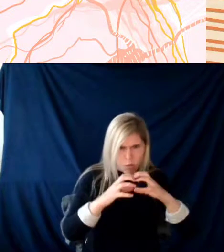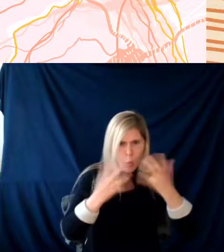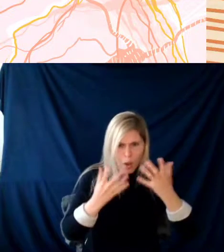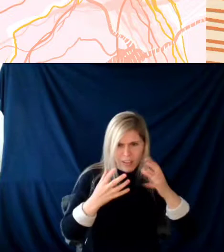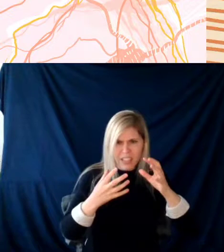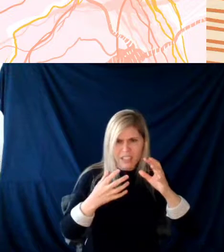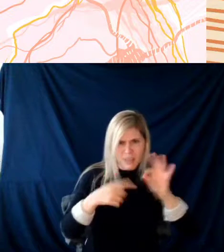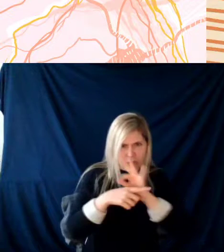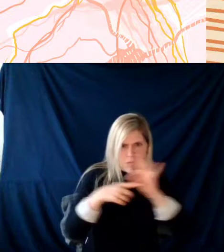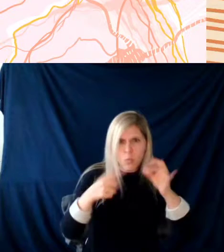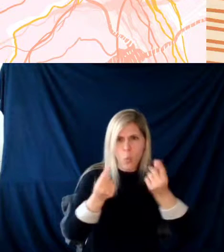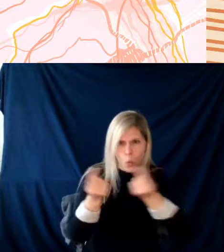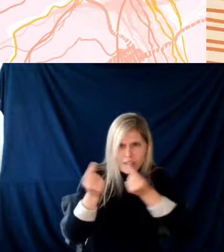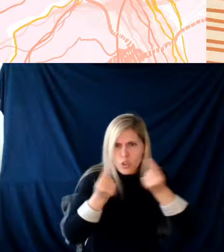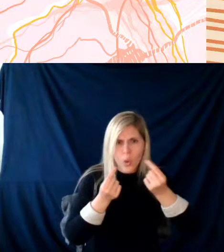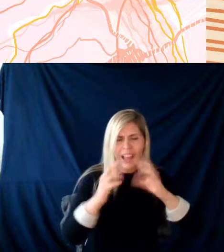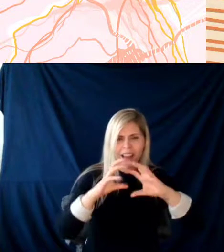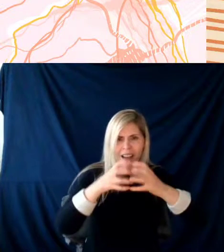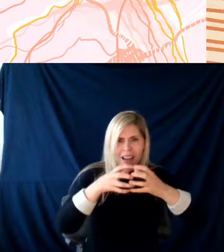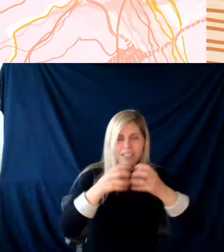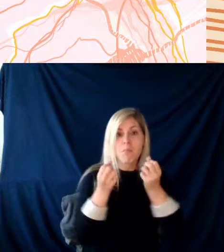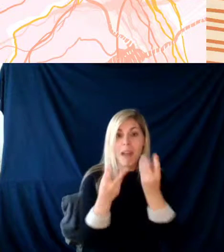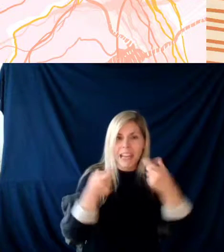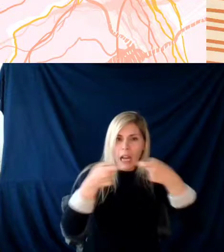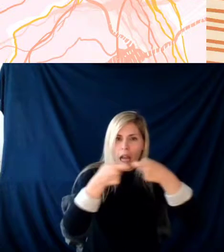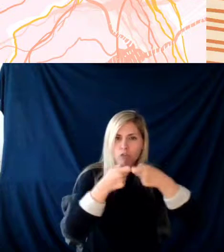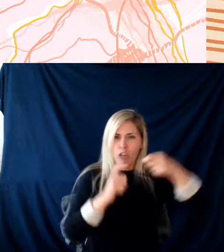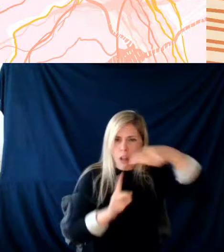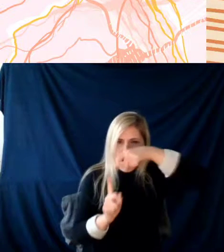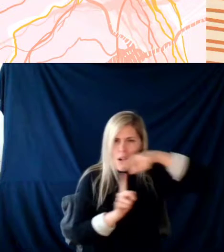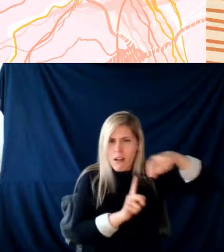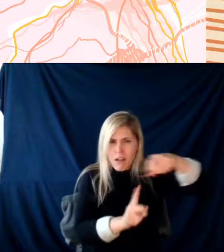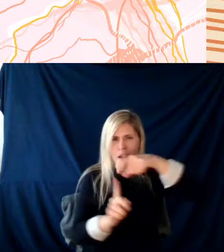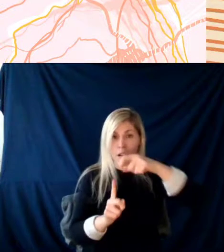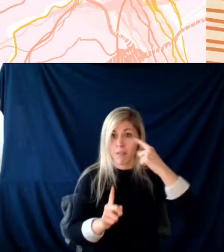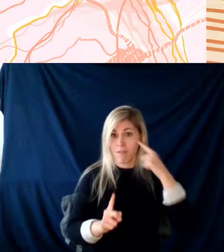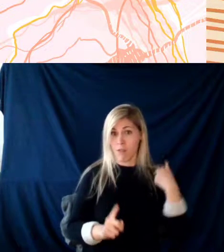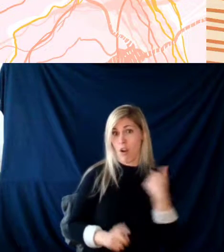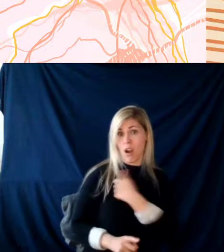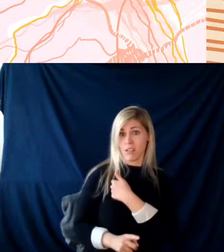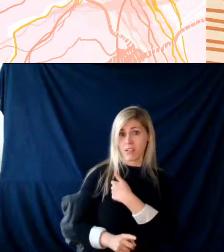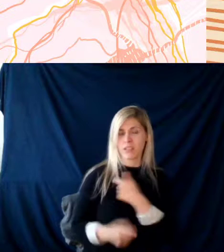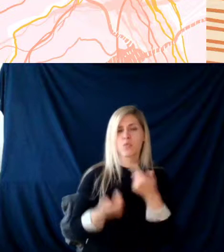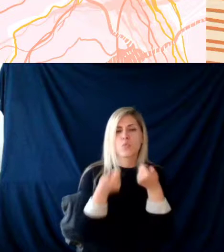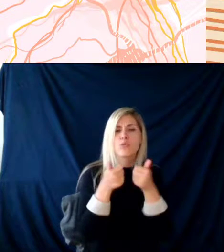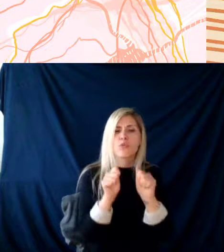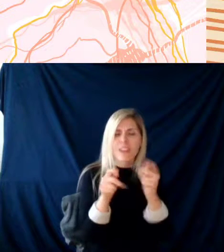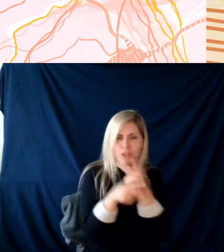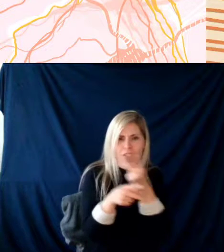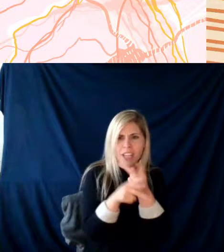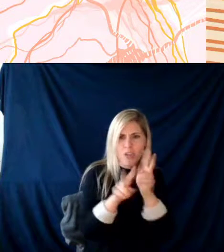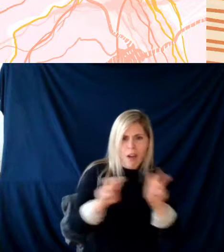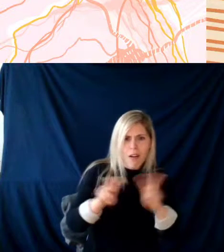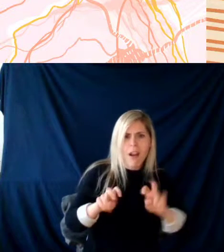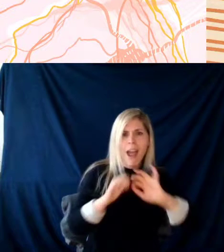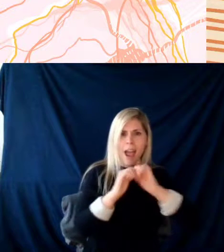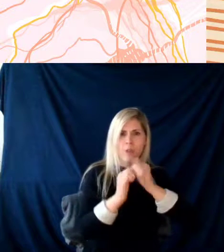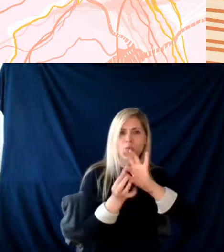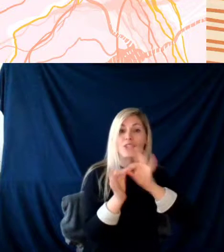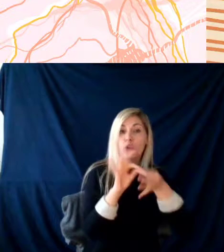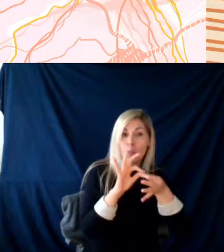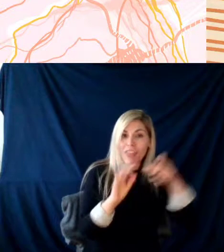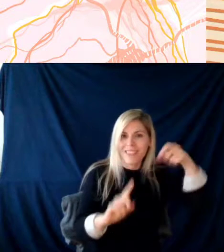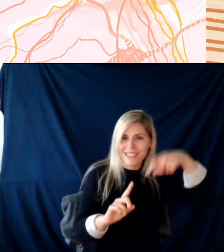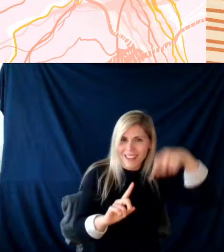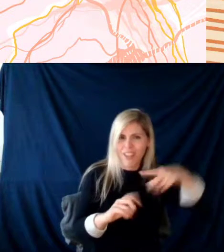brain is doing is essentially a ton of electrical signal. And so for us, we're trying to find out how to interpret that